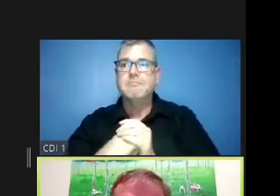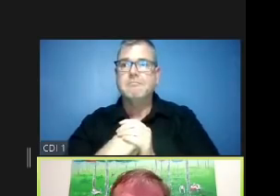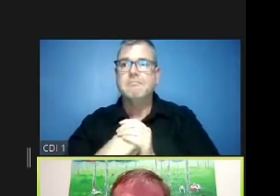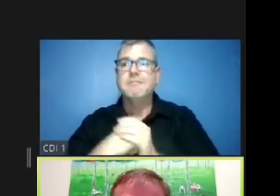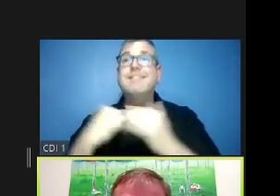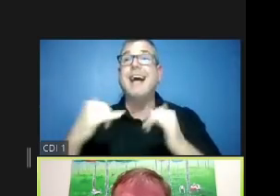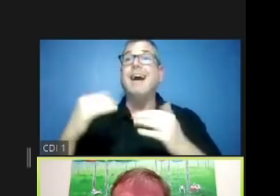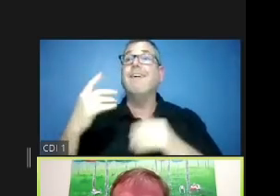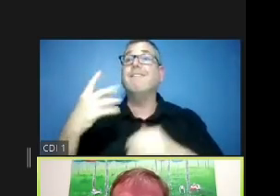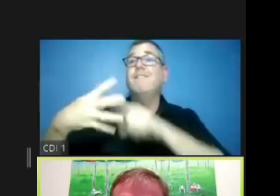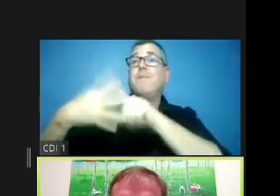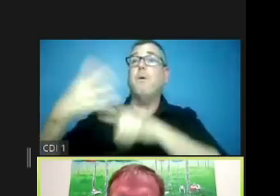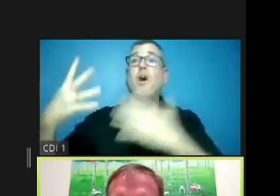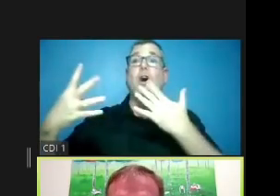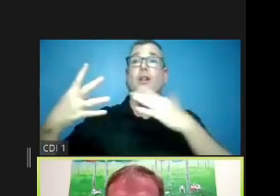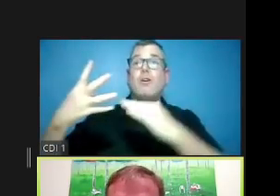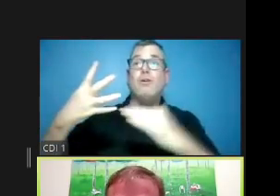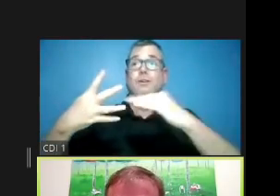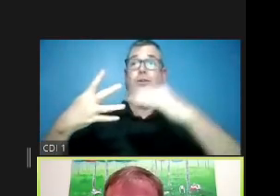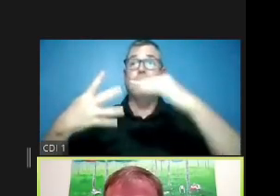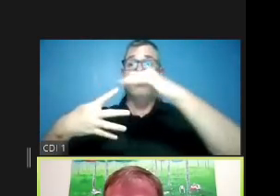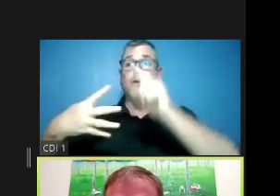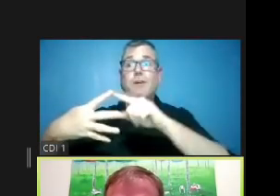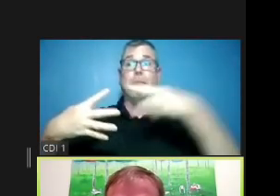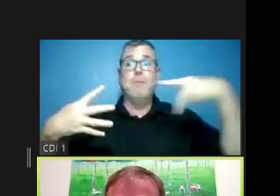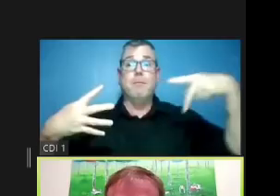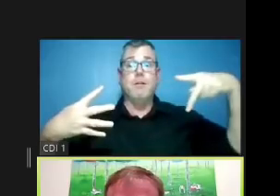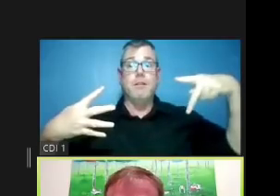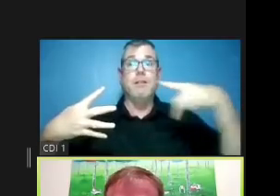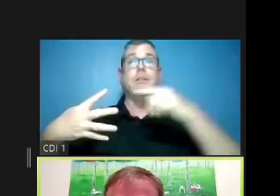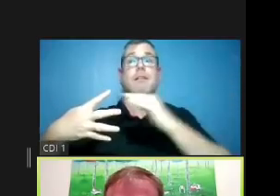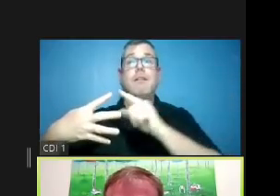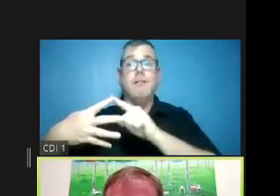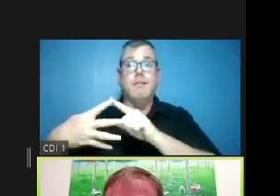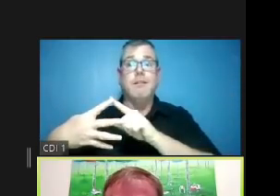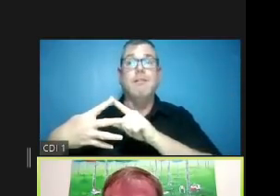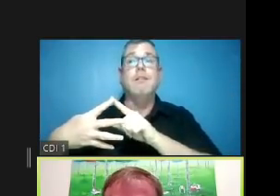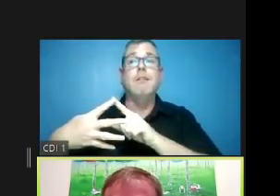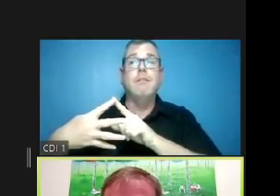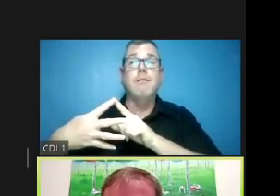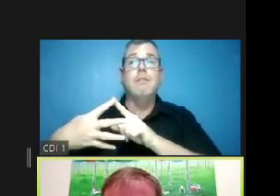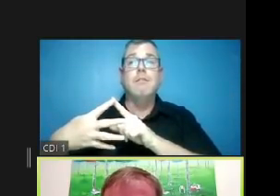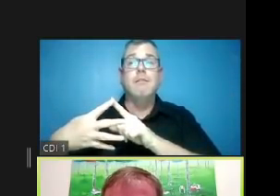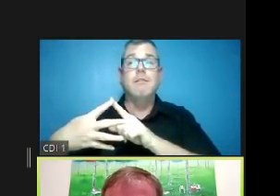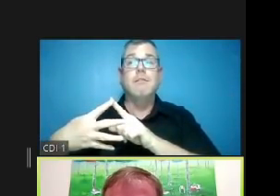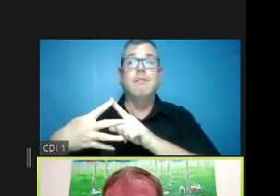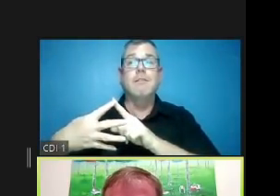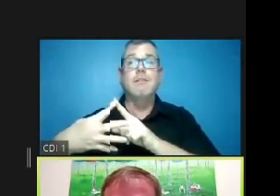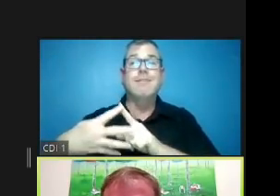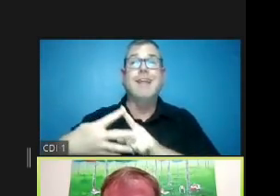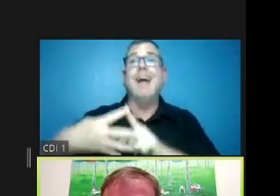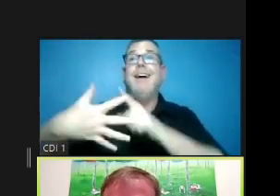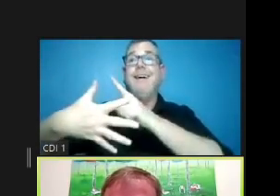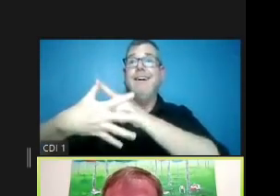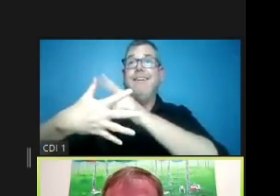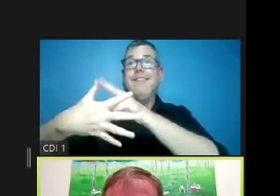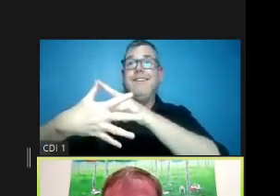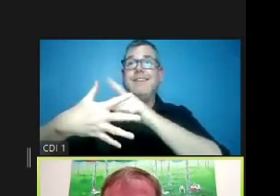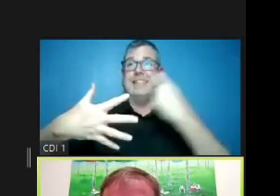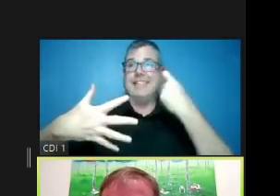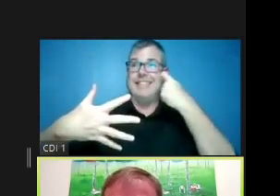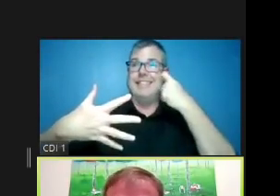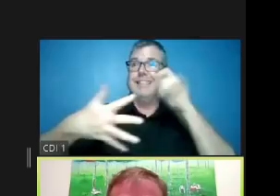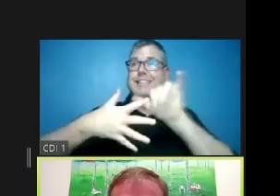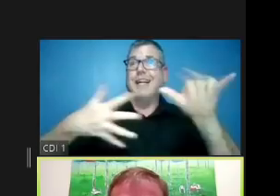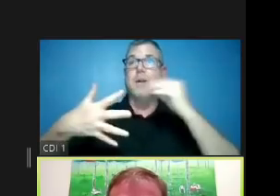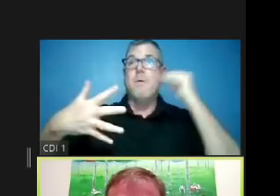and purple, to a new category, which was a stay-at-home order based on limited ICU capacity. And we in Marin County had